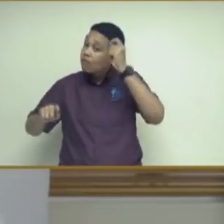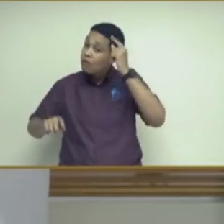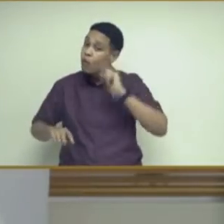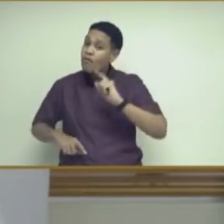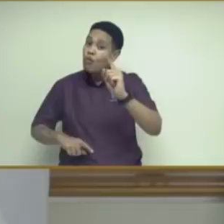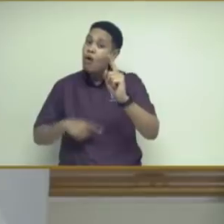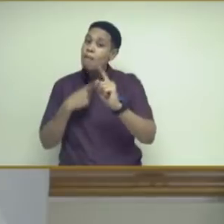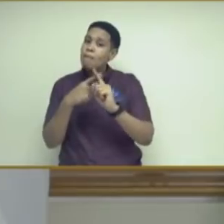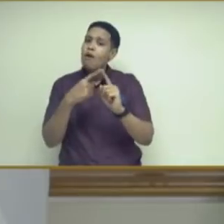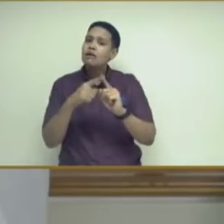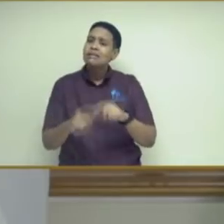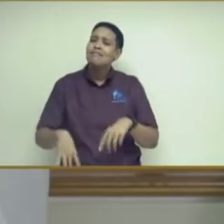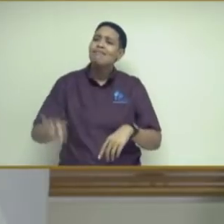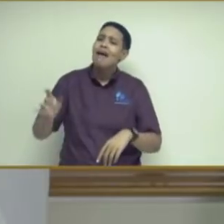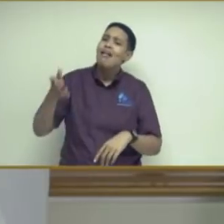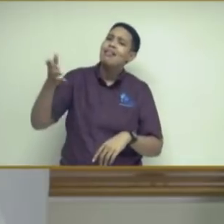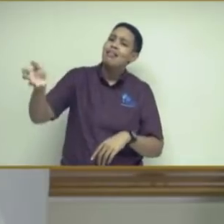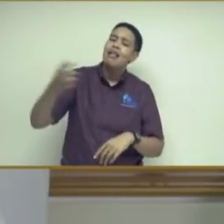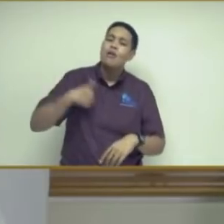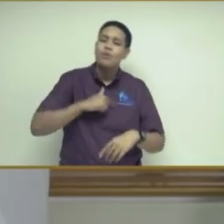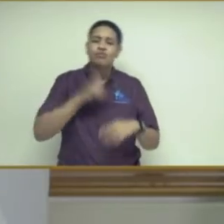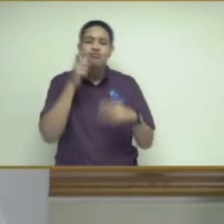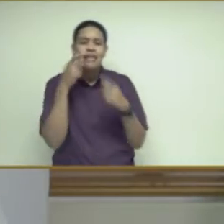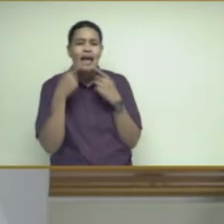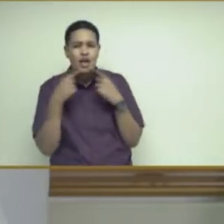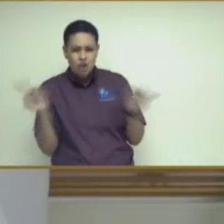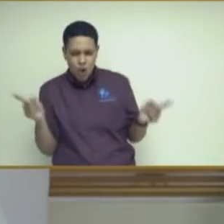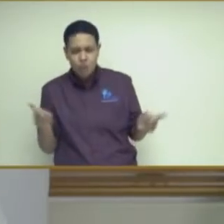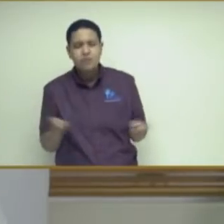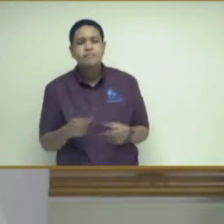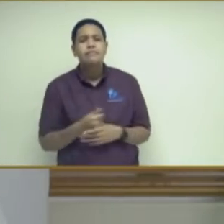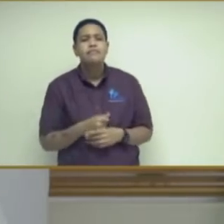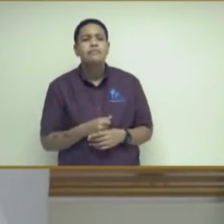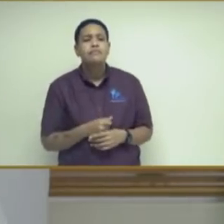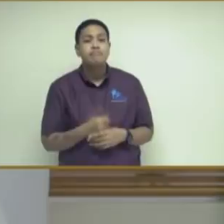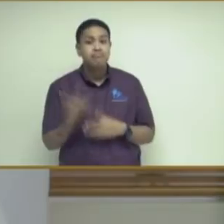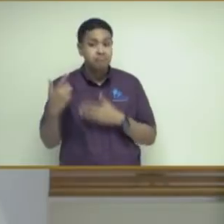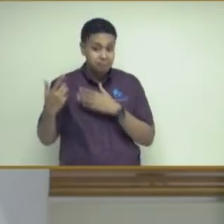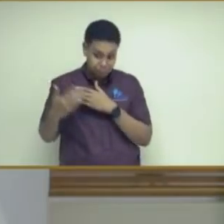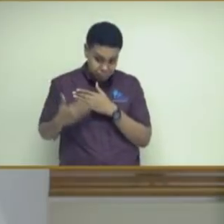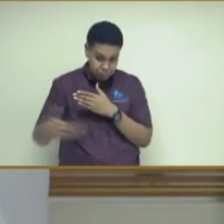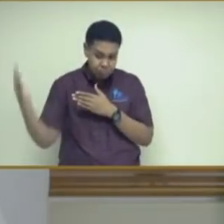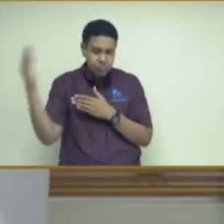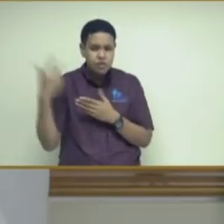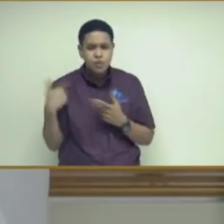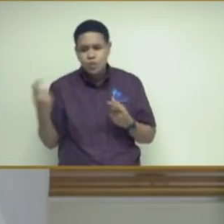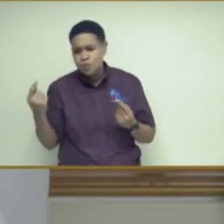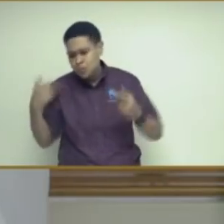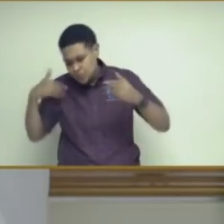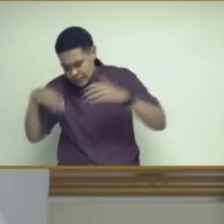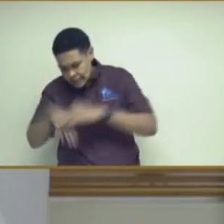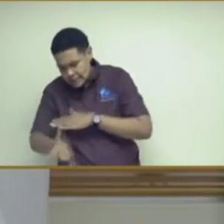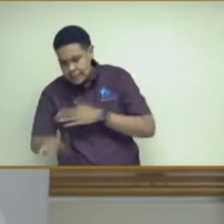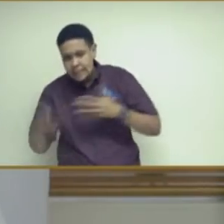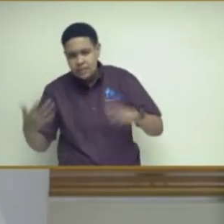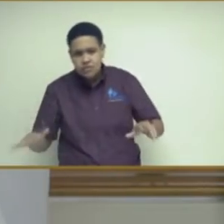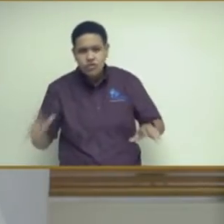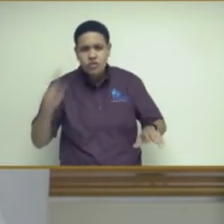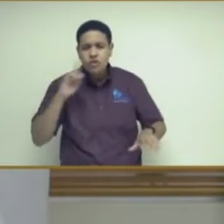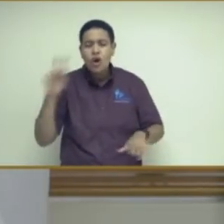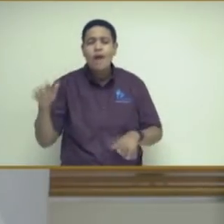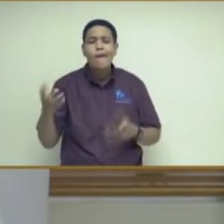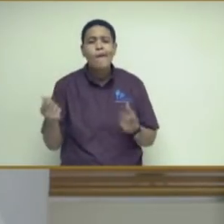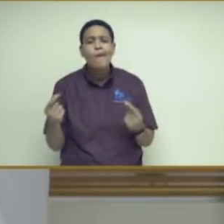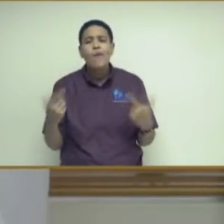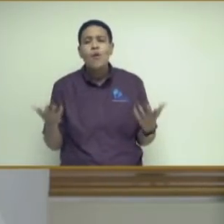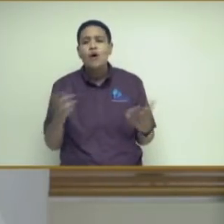case that was discovered, which we had announced. From then, we would have gone in and moved